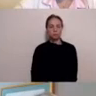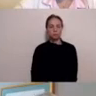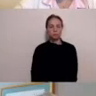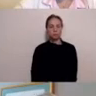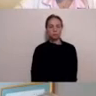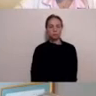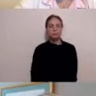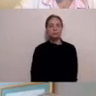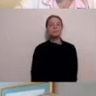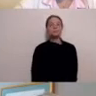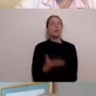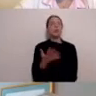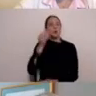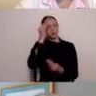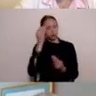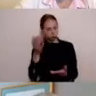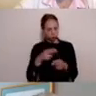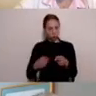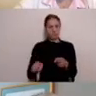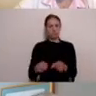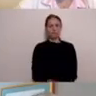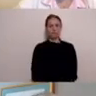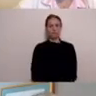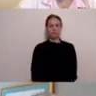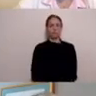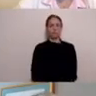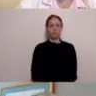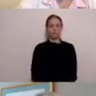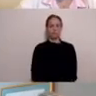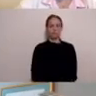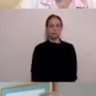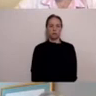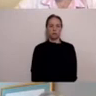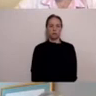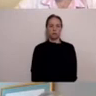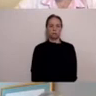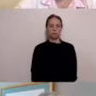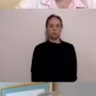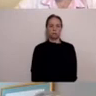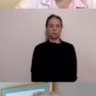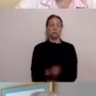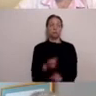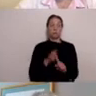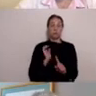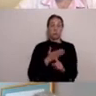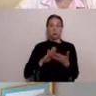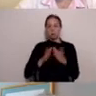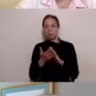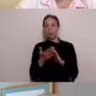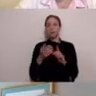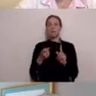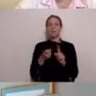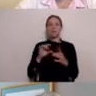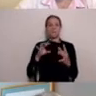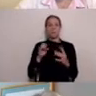So I just wanted to share with you briefly the impact that we saw from our community, the feedback that our SMA community has